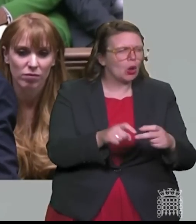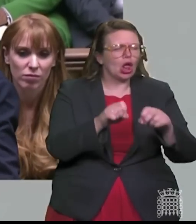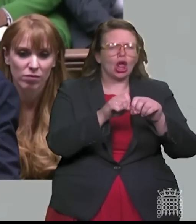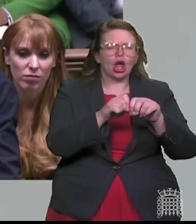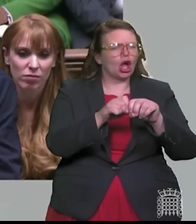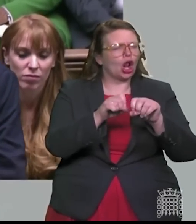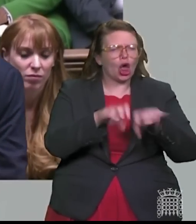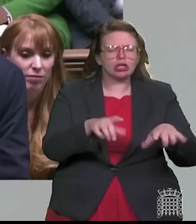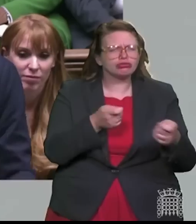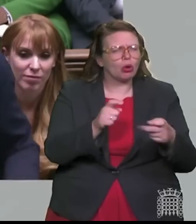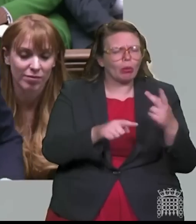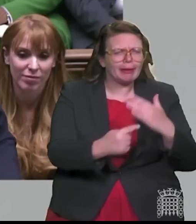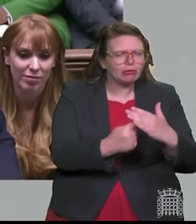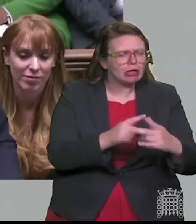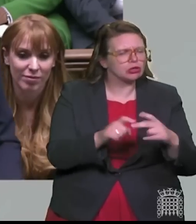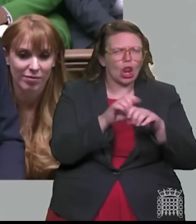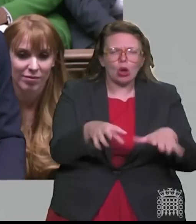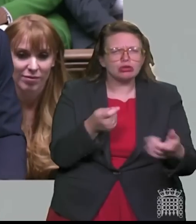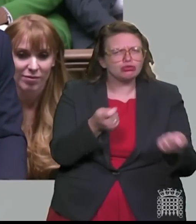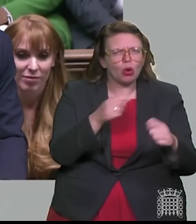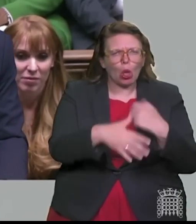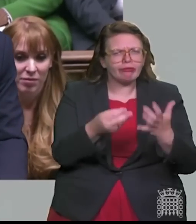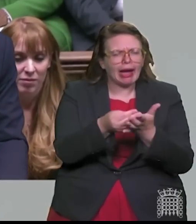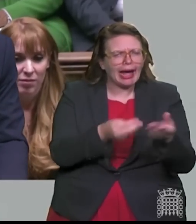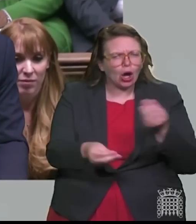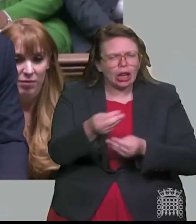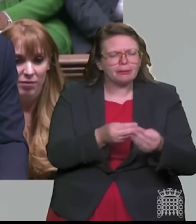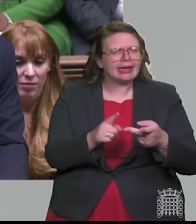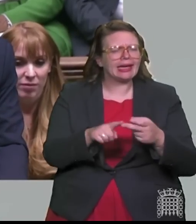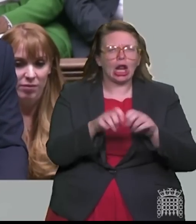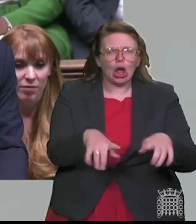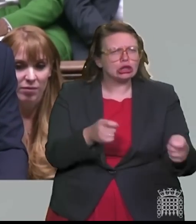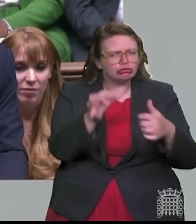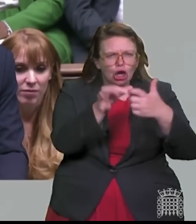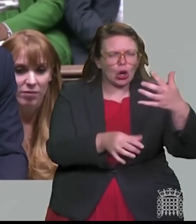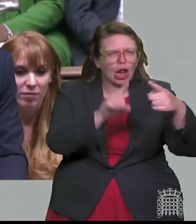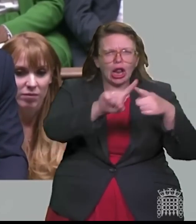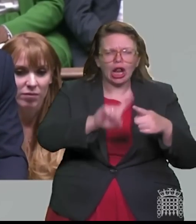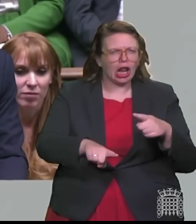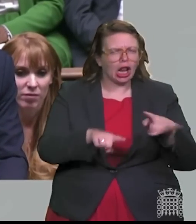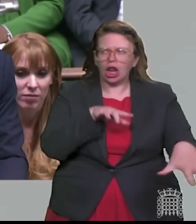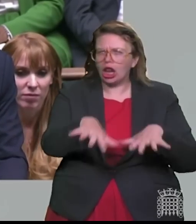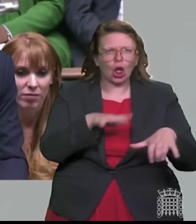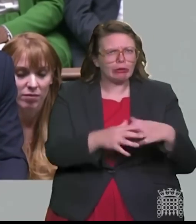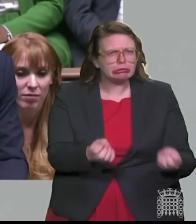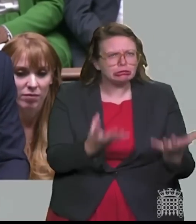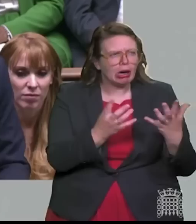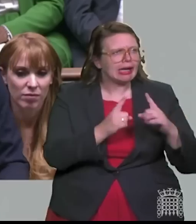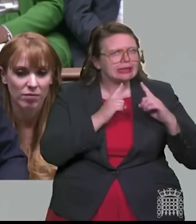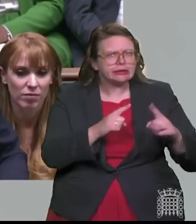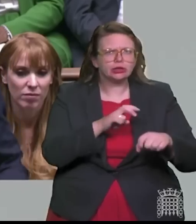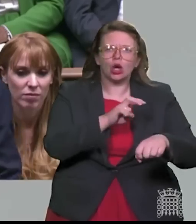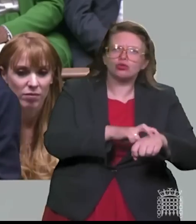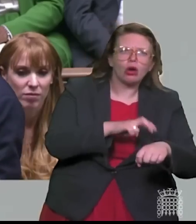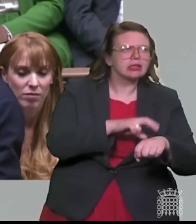crafted plan? His policies are holding working people back, and all he offers is more of the same. But